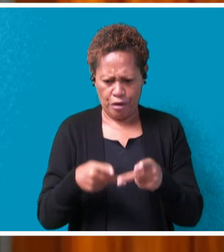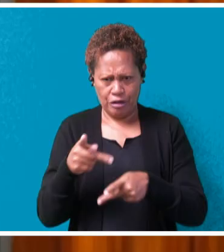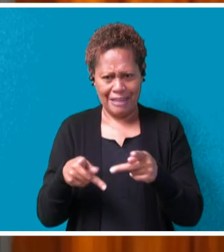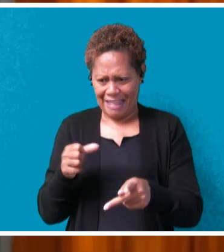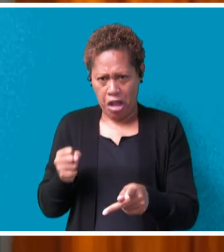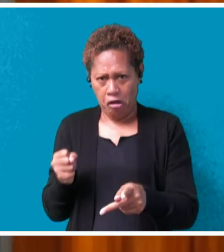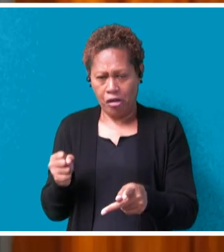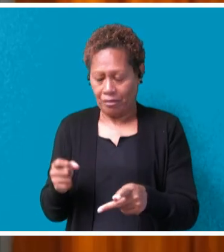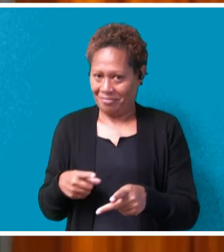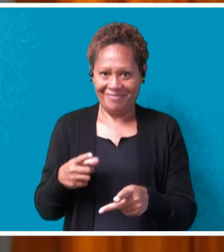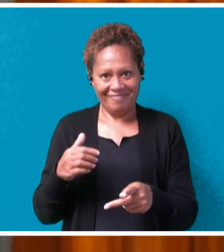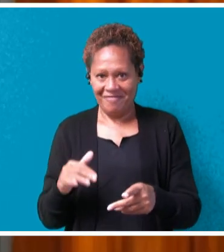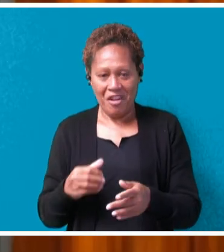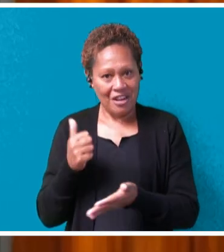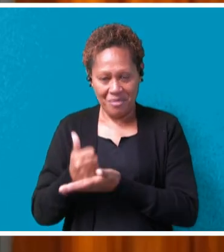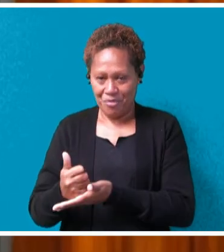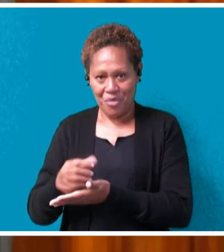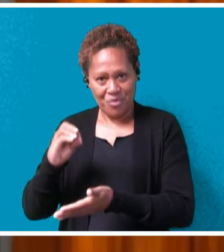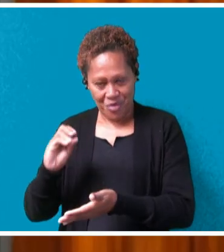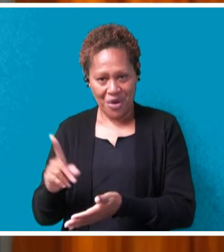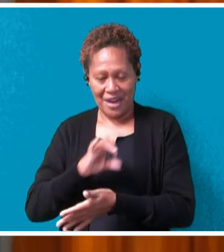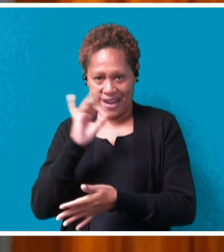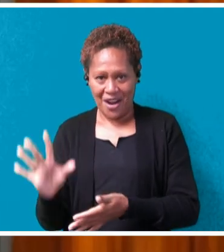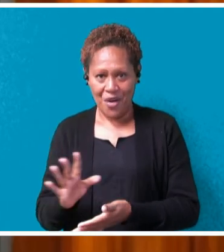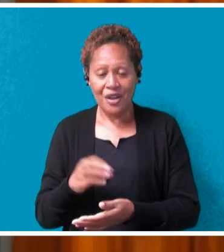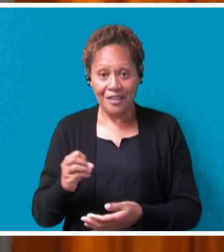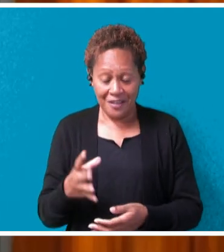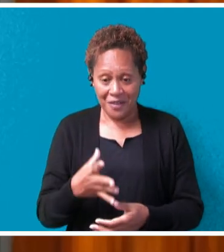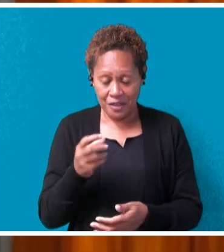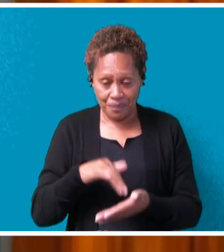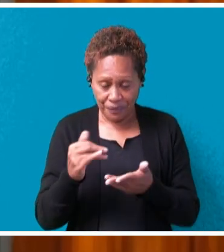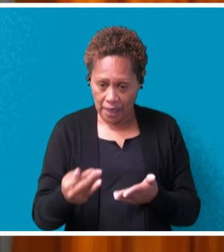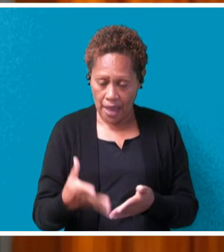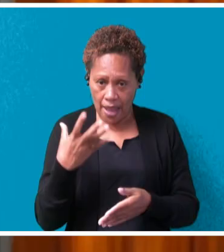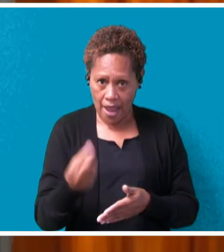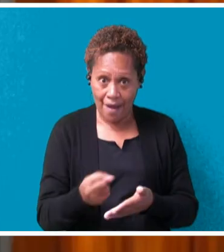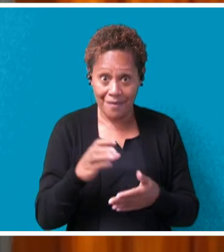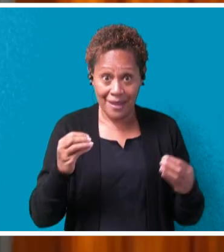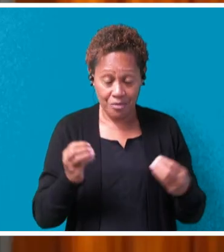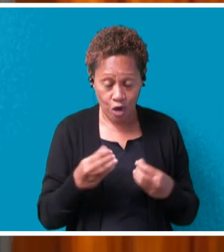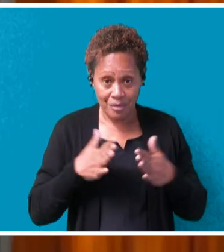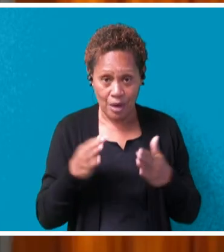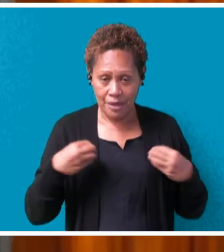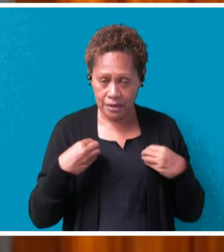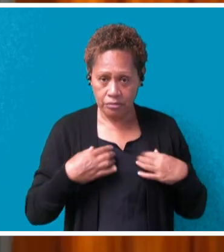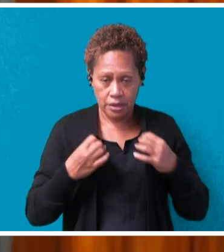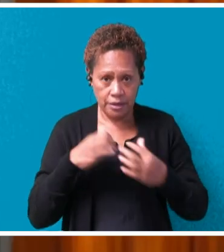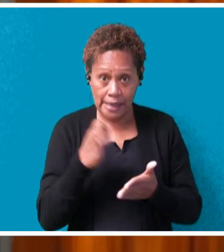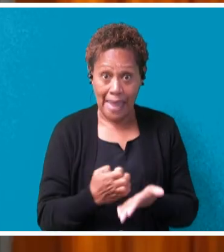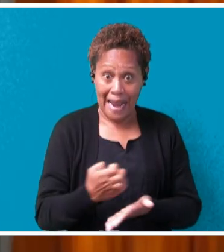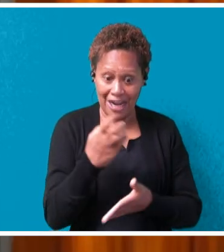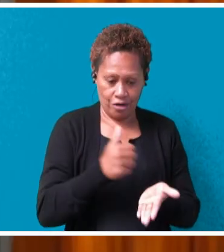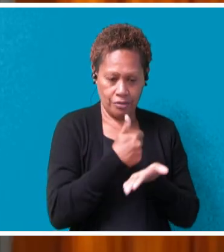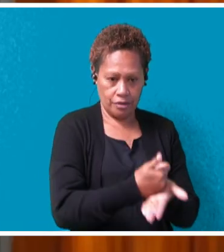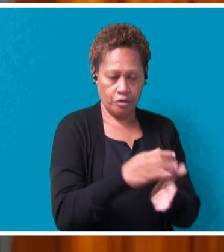administrative barriers. These reforms have empowered our small and medium enterprises and supported economic participation and